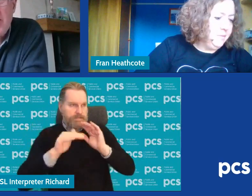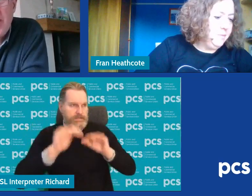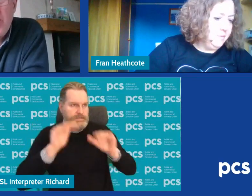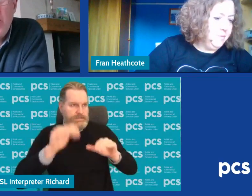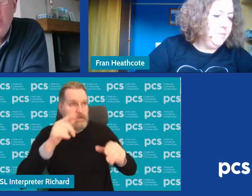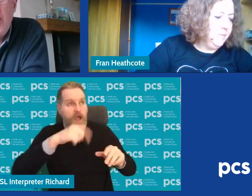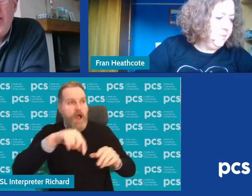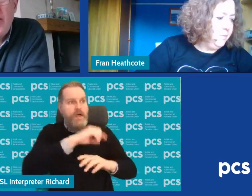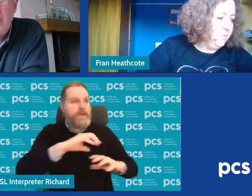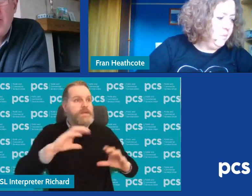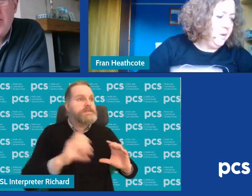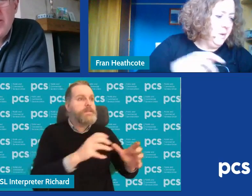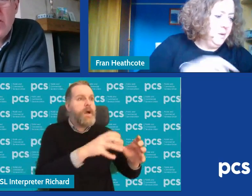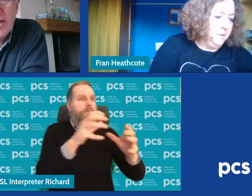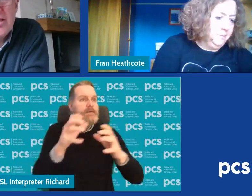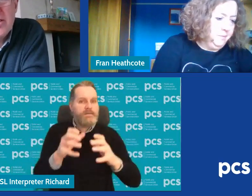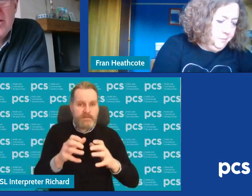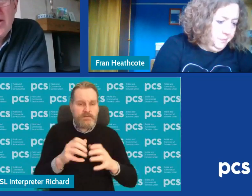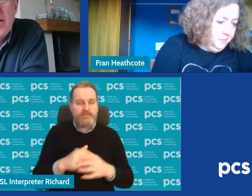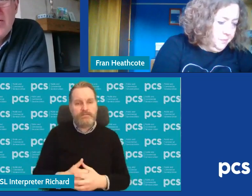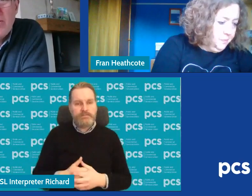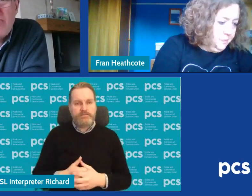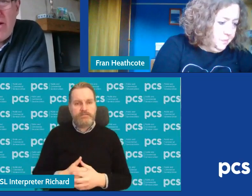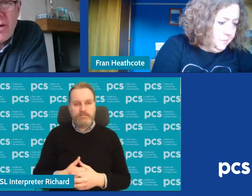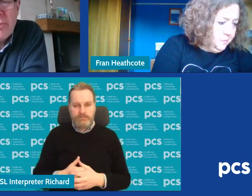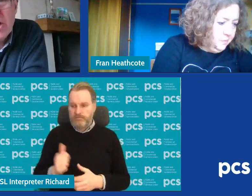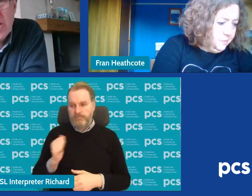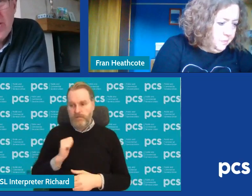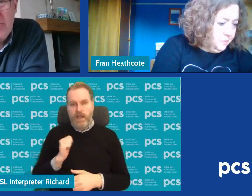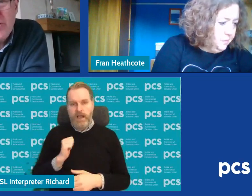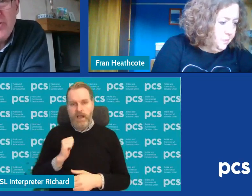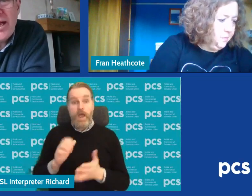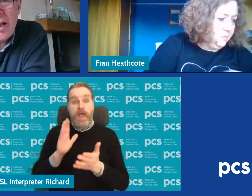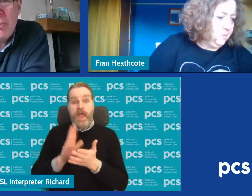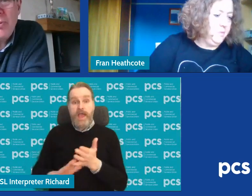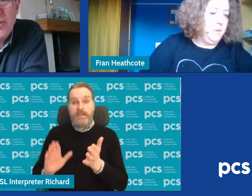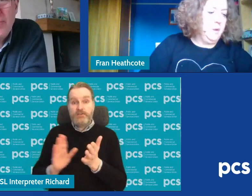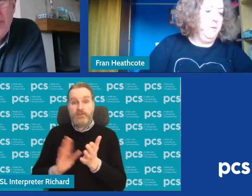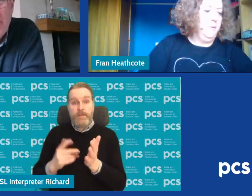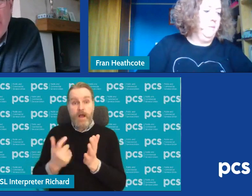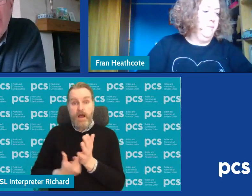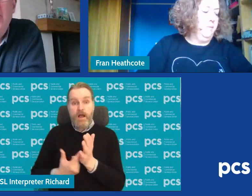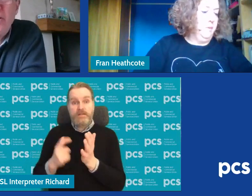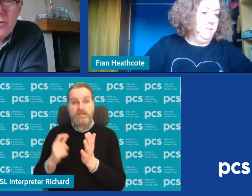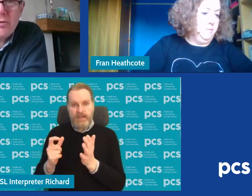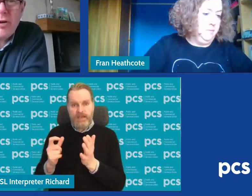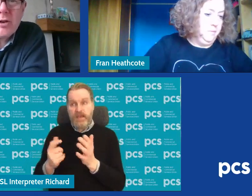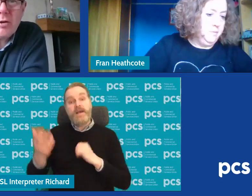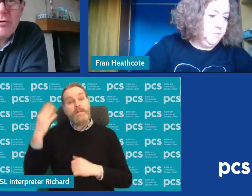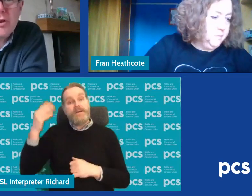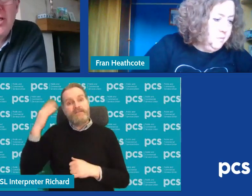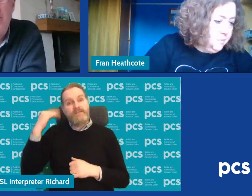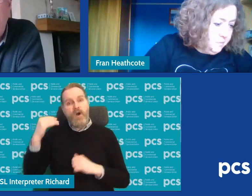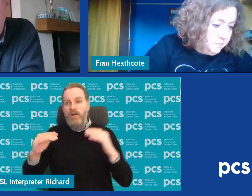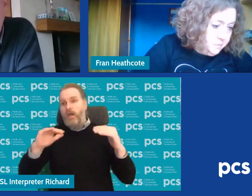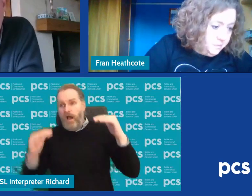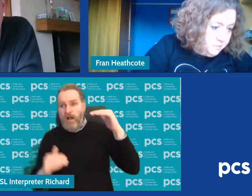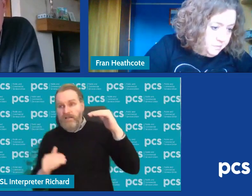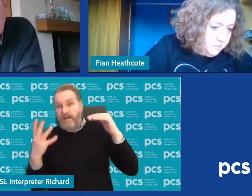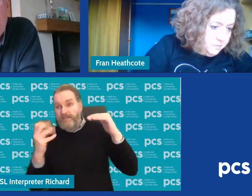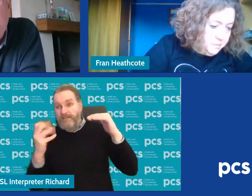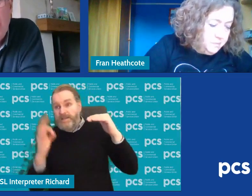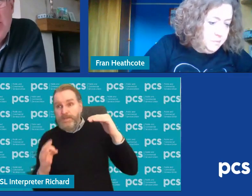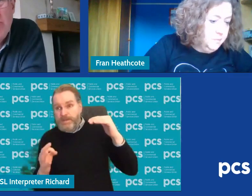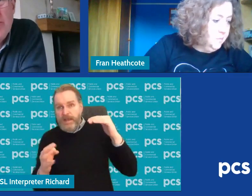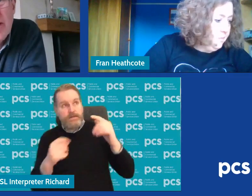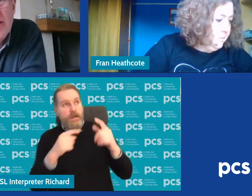HMRC, because I know that HMRC colleagues were very appreciative of the help that people who had got over the threshold first time round were offering